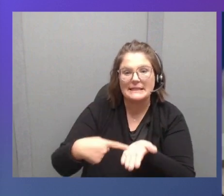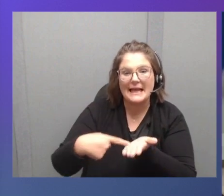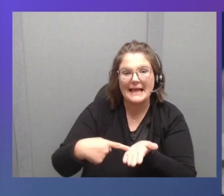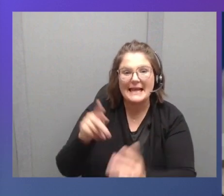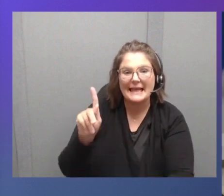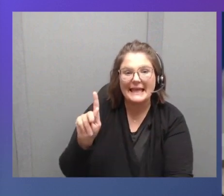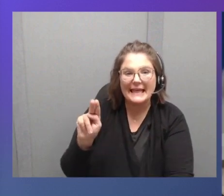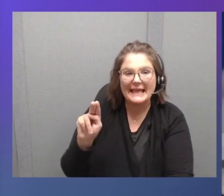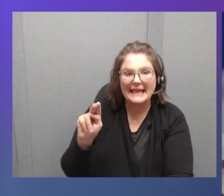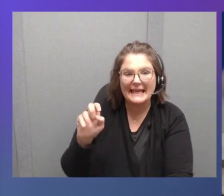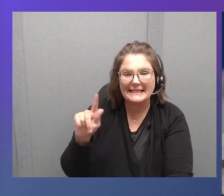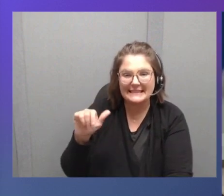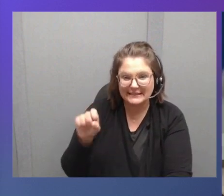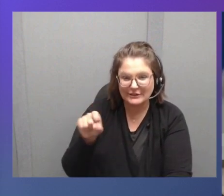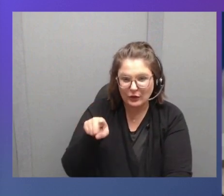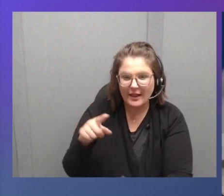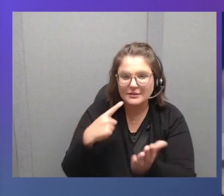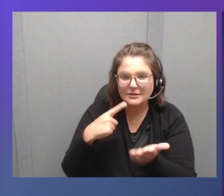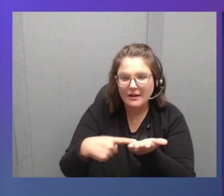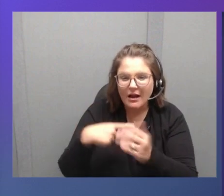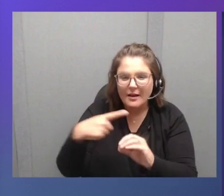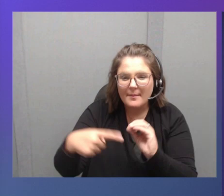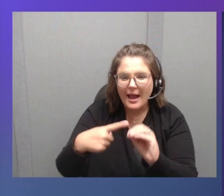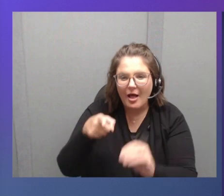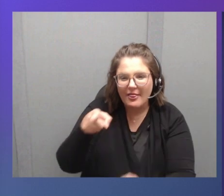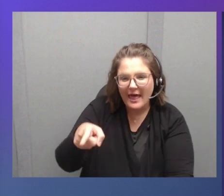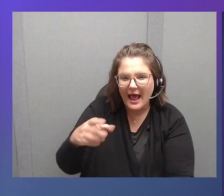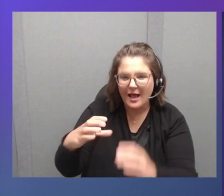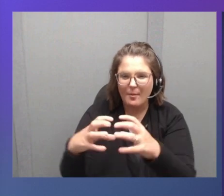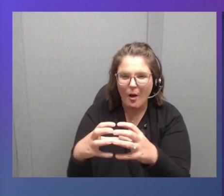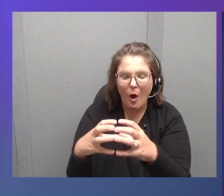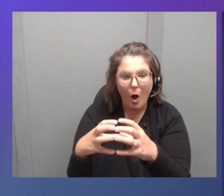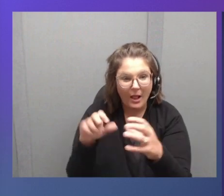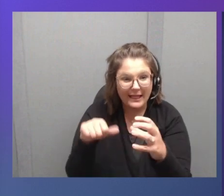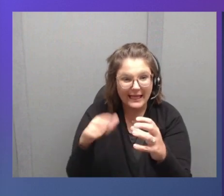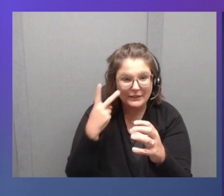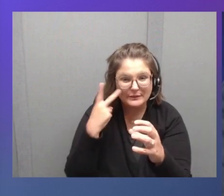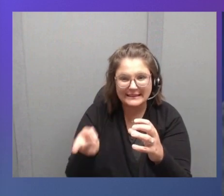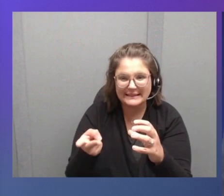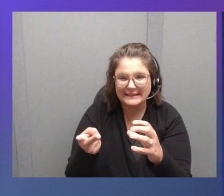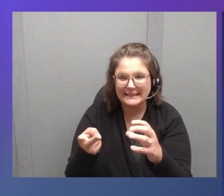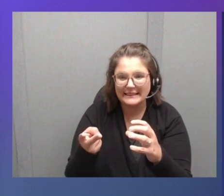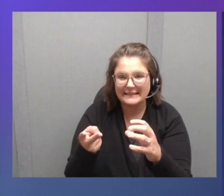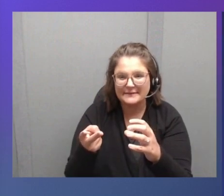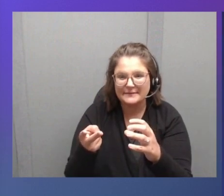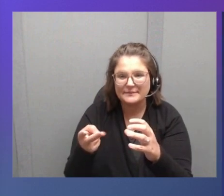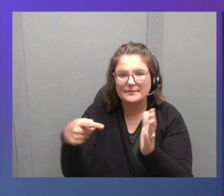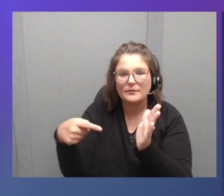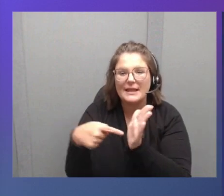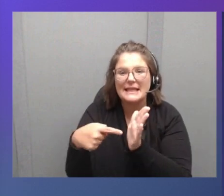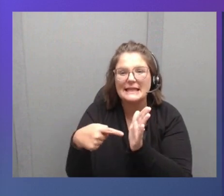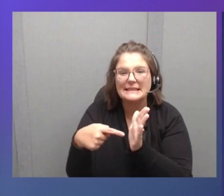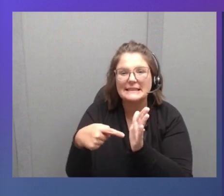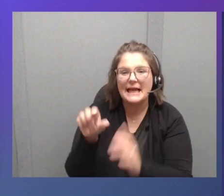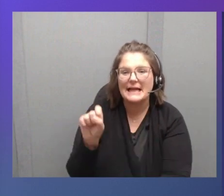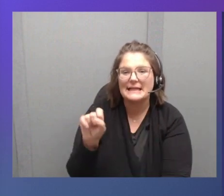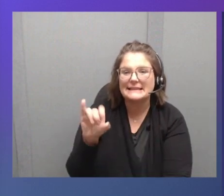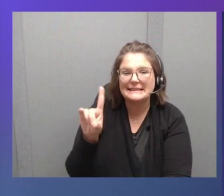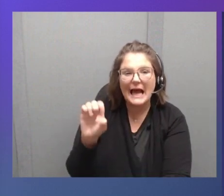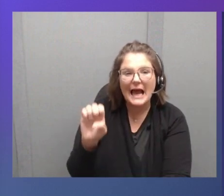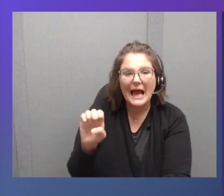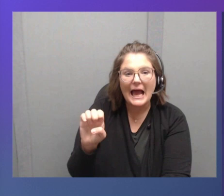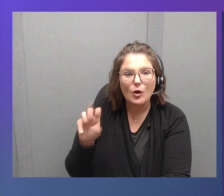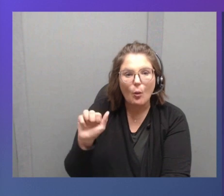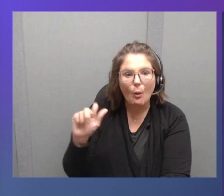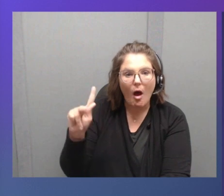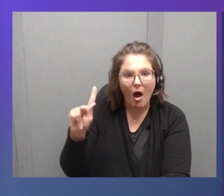little device in the front. Oh, There, yeah, I yeah. gave you You've one got there one over also. here. I don't know if you guys see that. That's a sidewalk device. It is a sidewalk device. It's produced